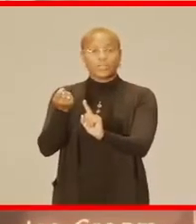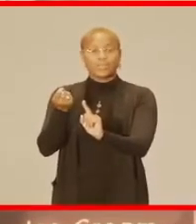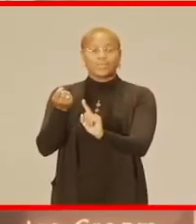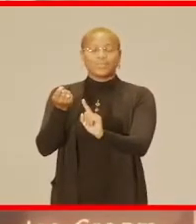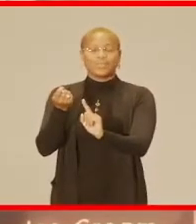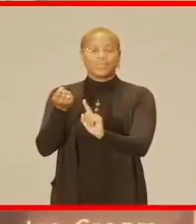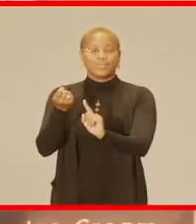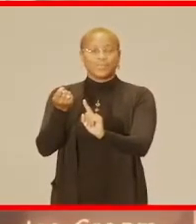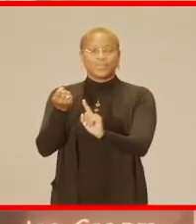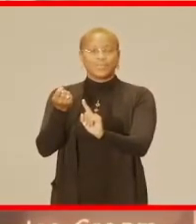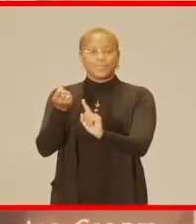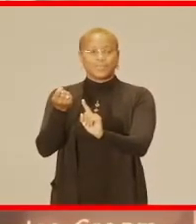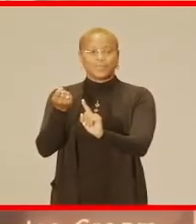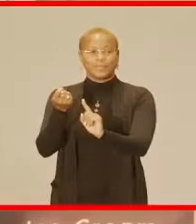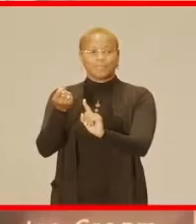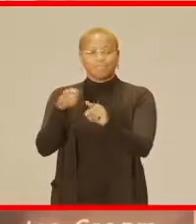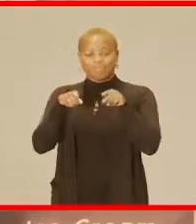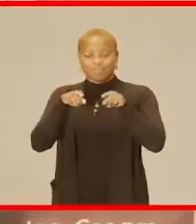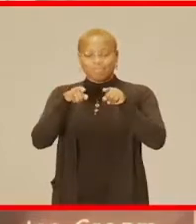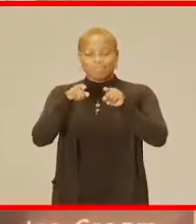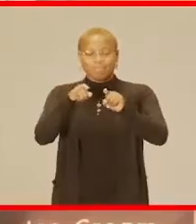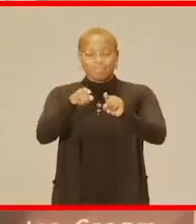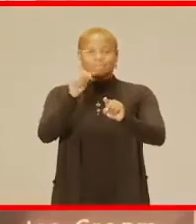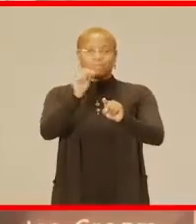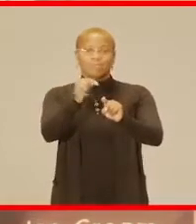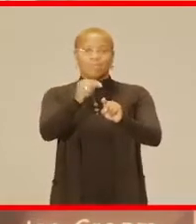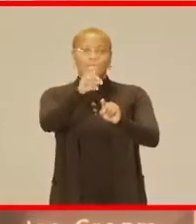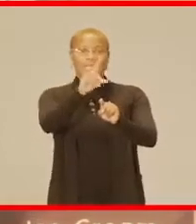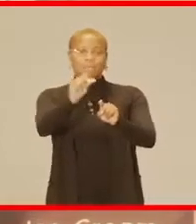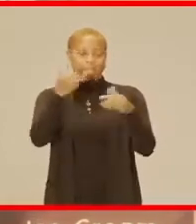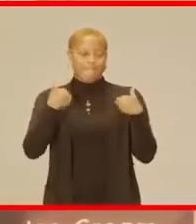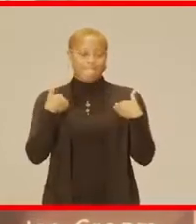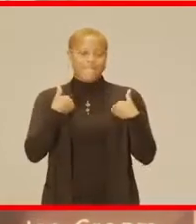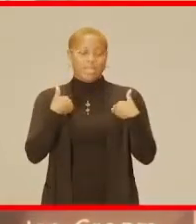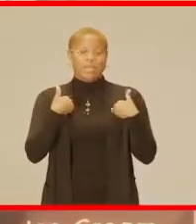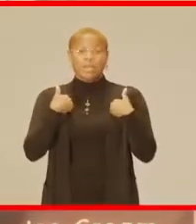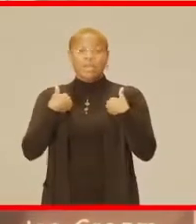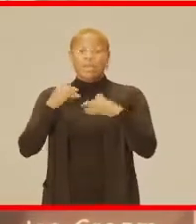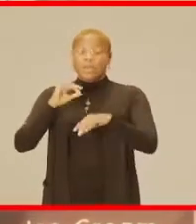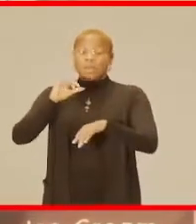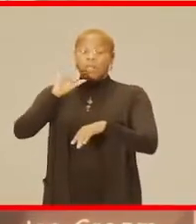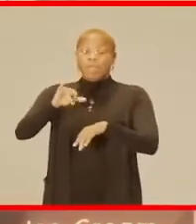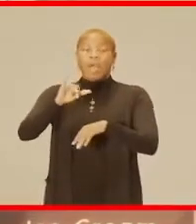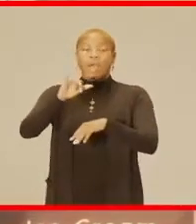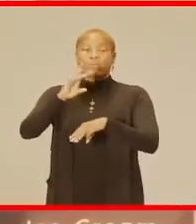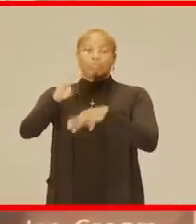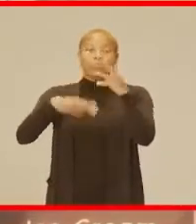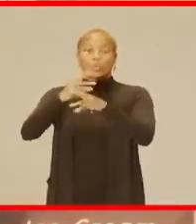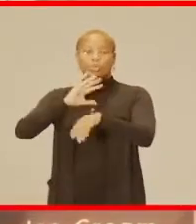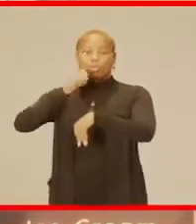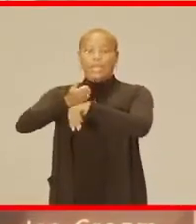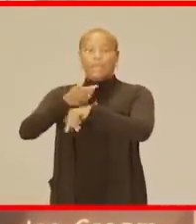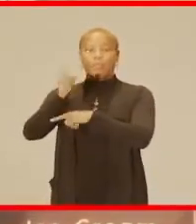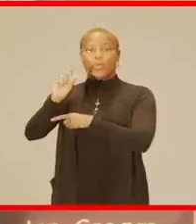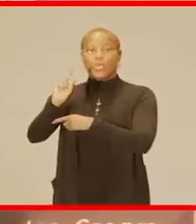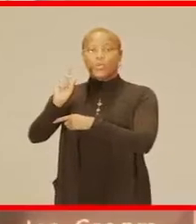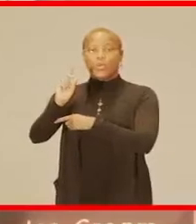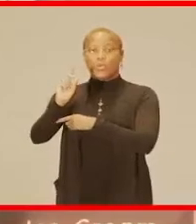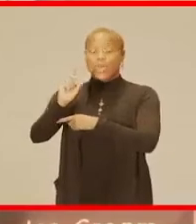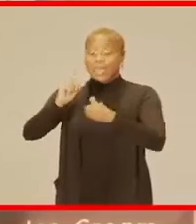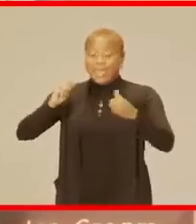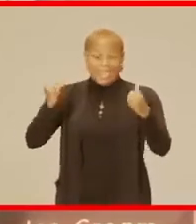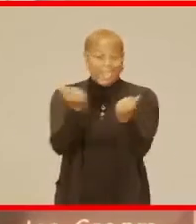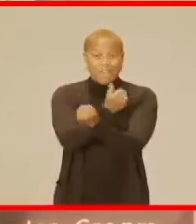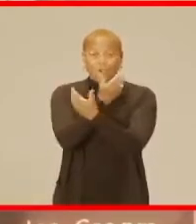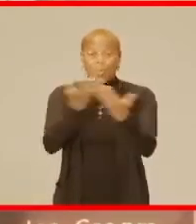is a parallel to having a disability. It is set in a world where everyone